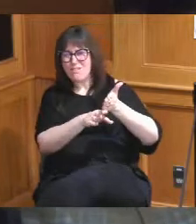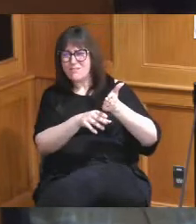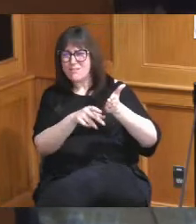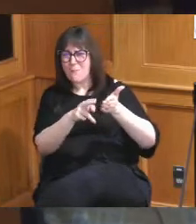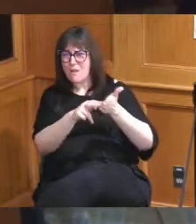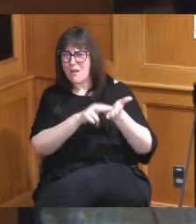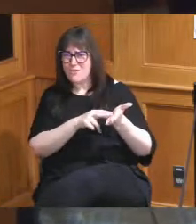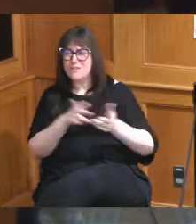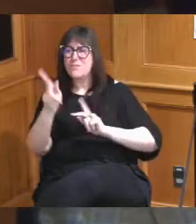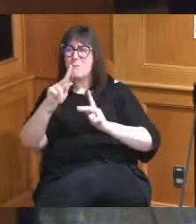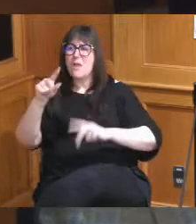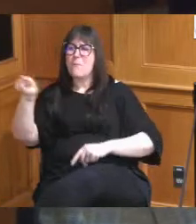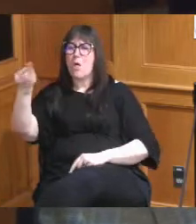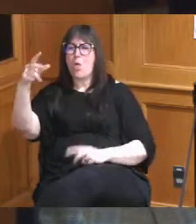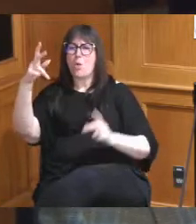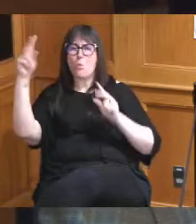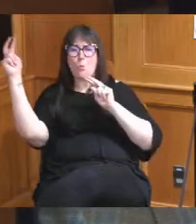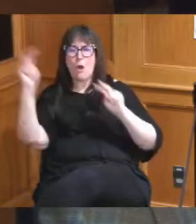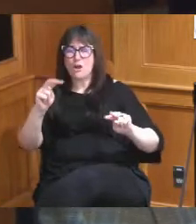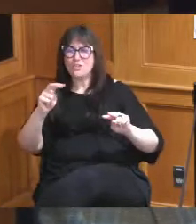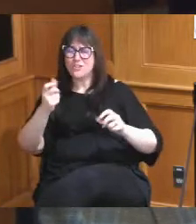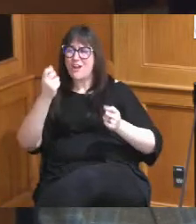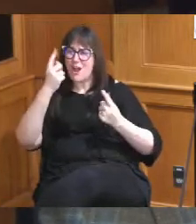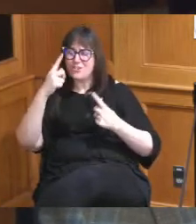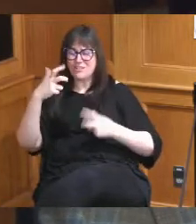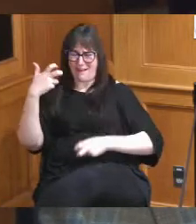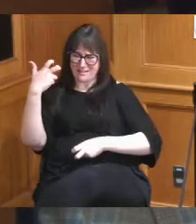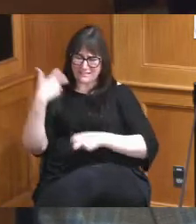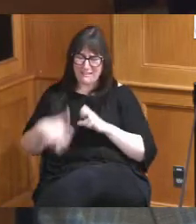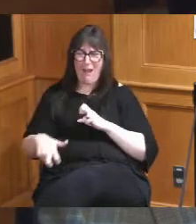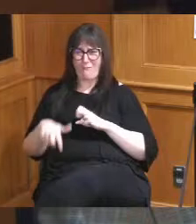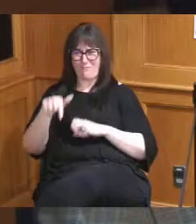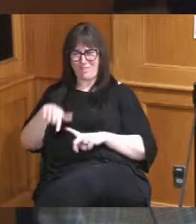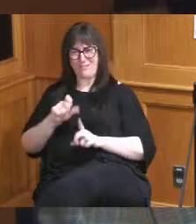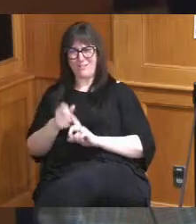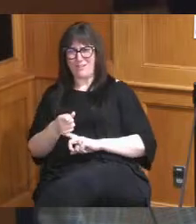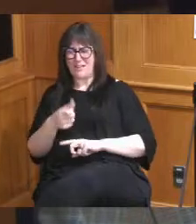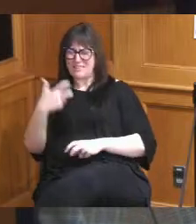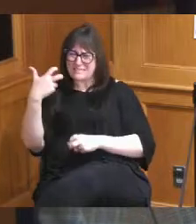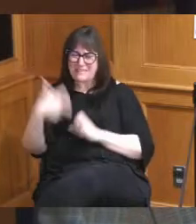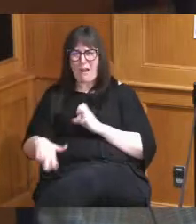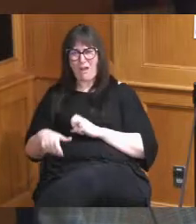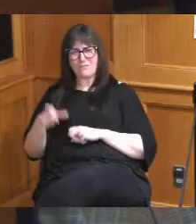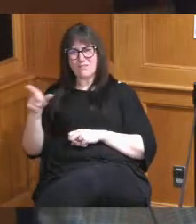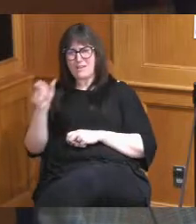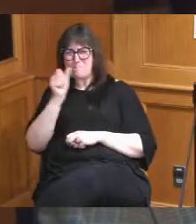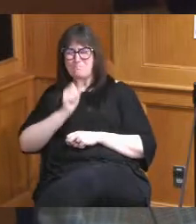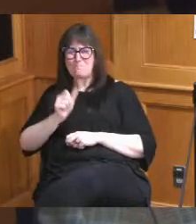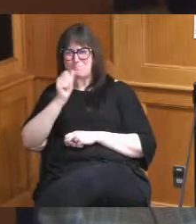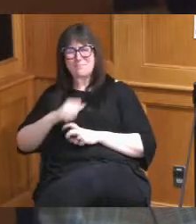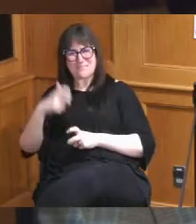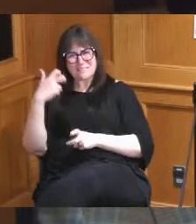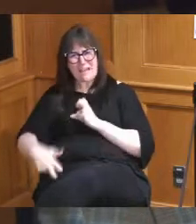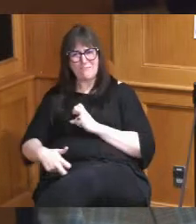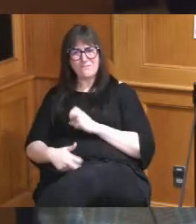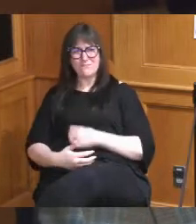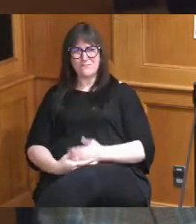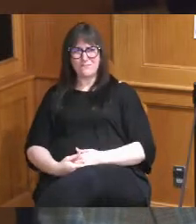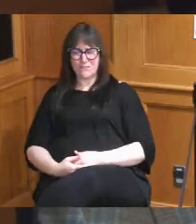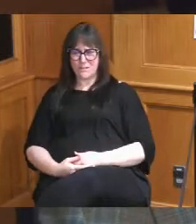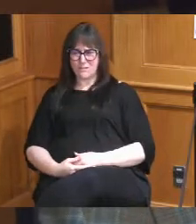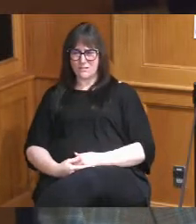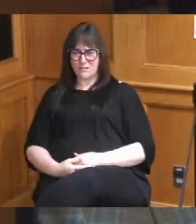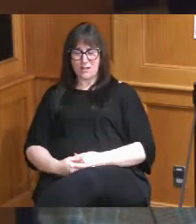to understand how difficult and how hard it is. But I also want everyone to know that everyone who